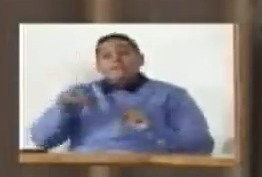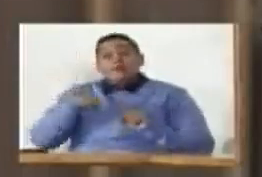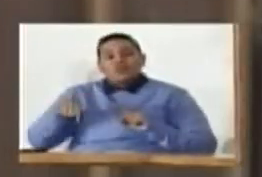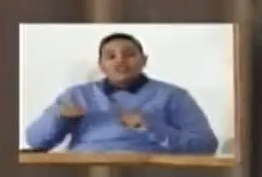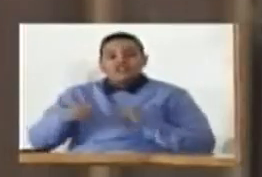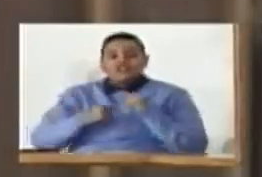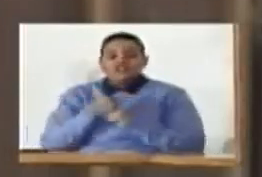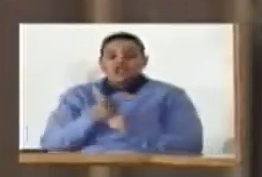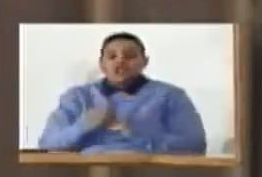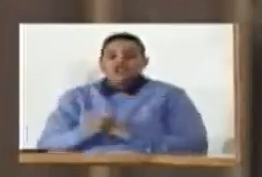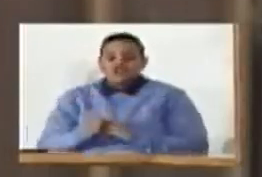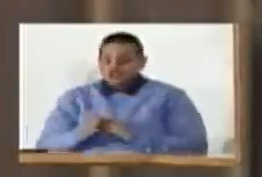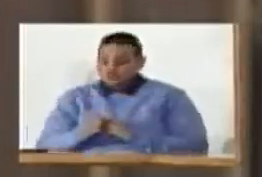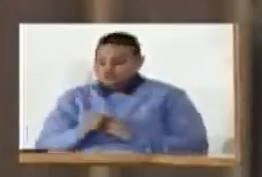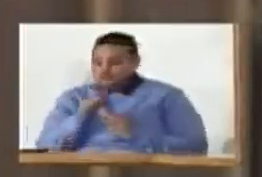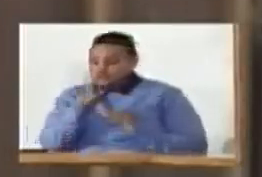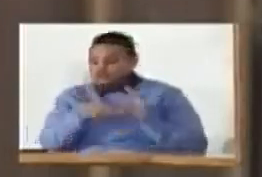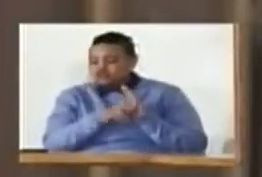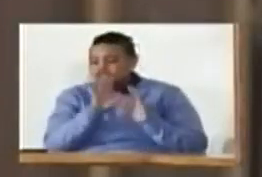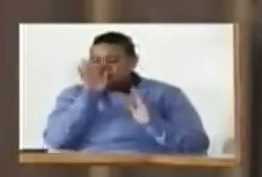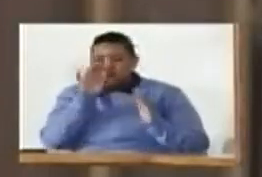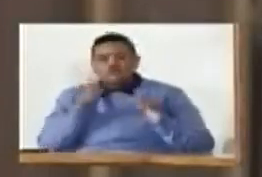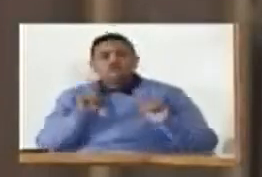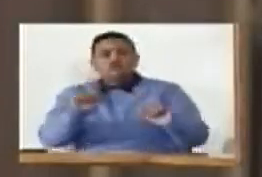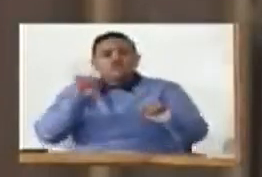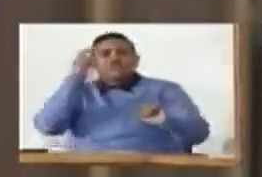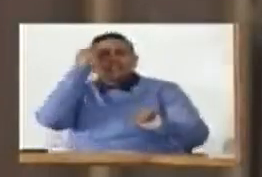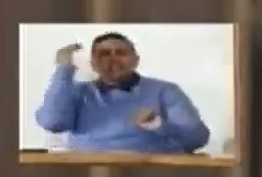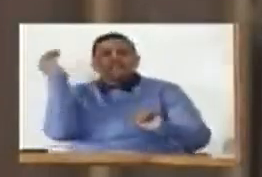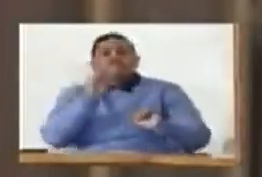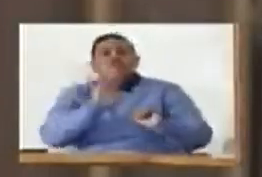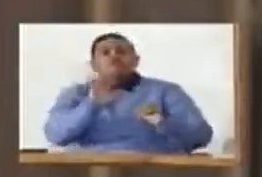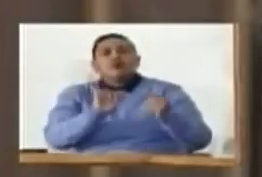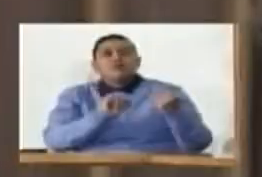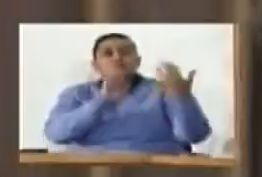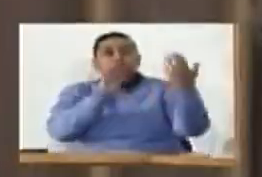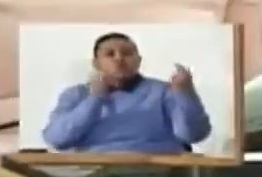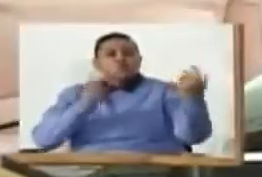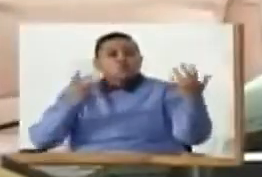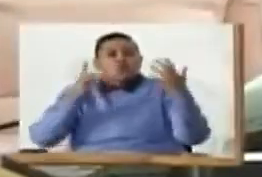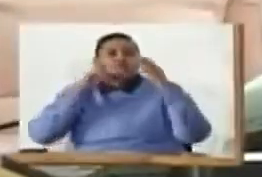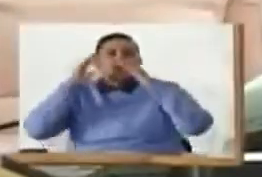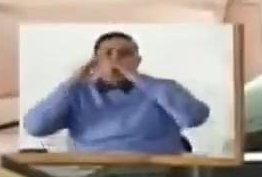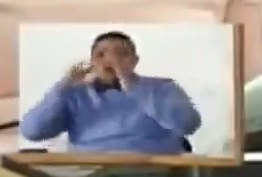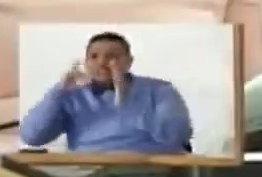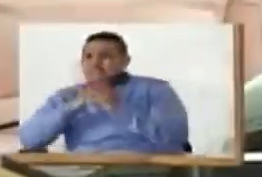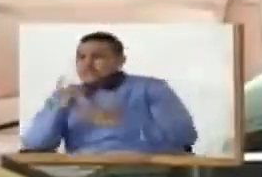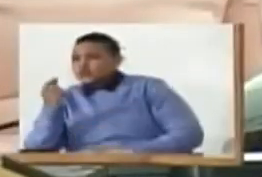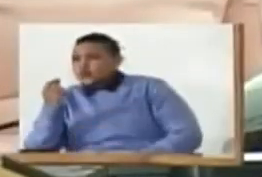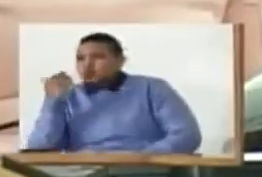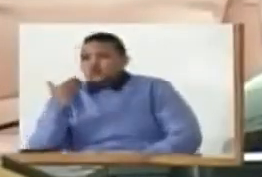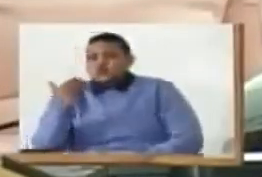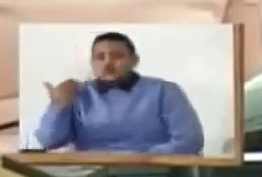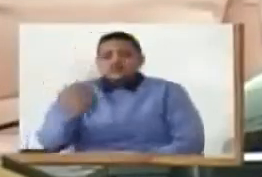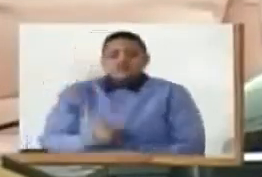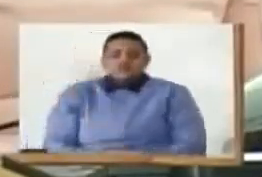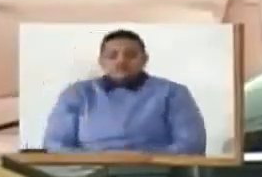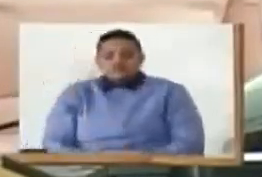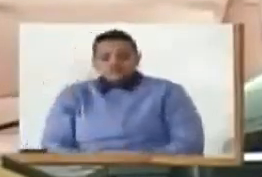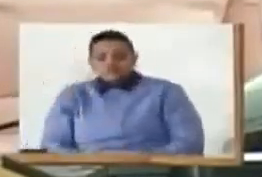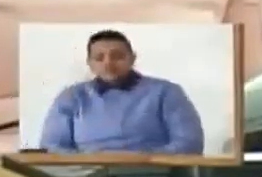year. This review will strategically inform the approach to the housing sector. This